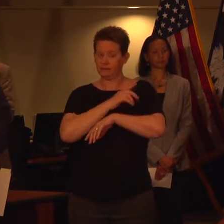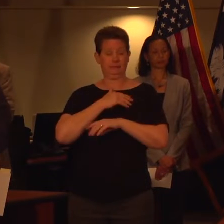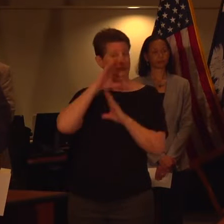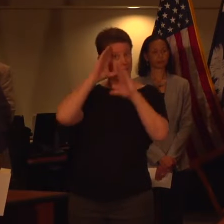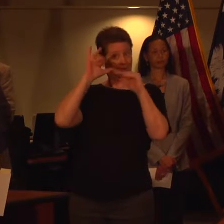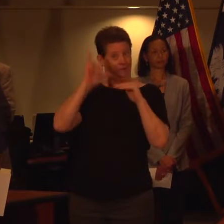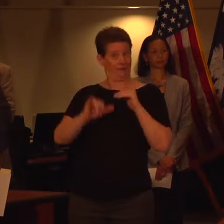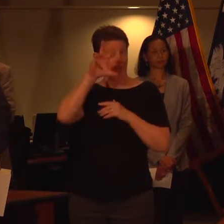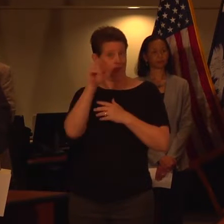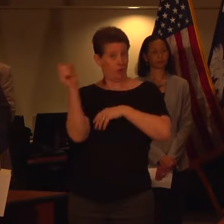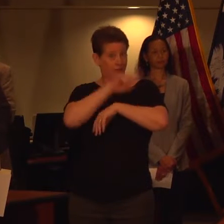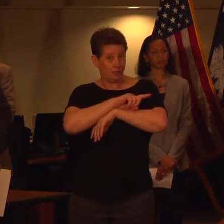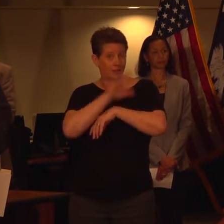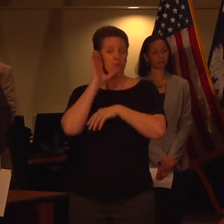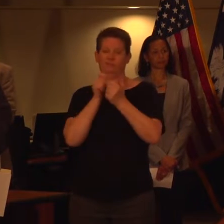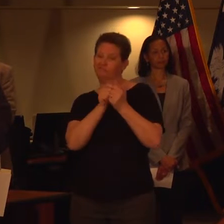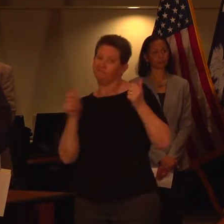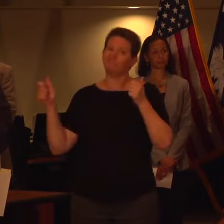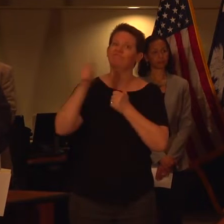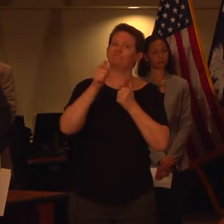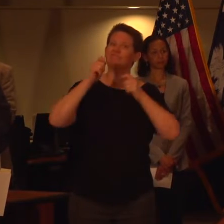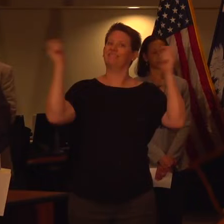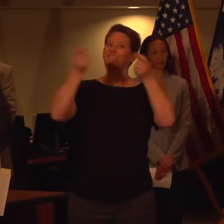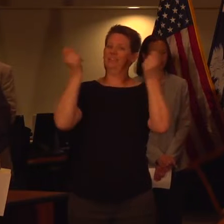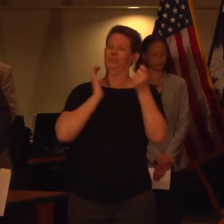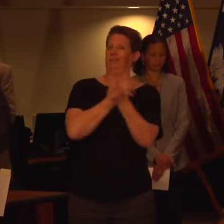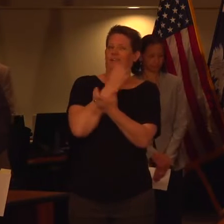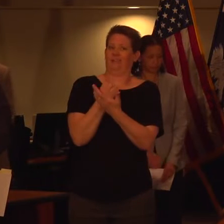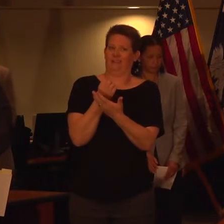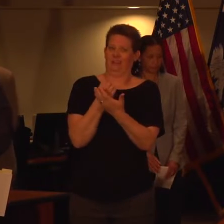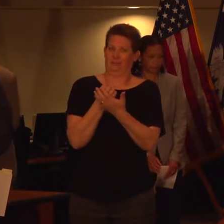back in the victory lane with our economy. Dr. Bell.